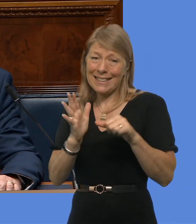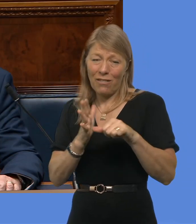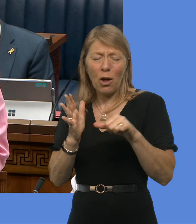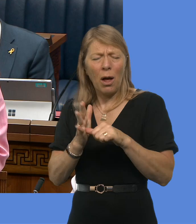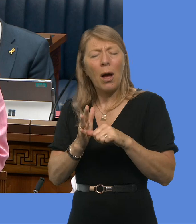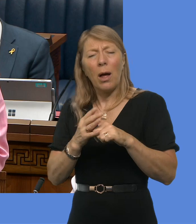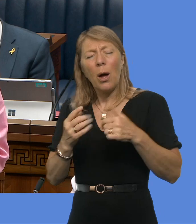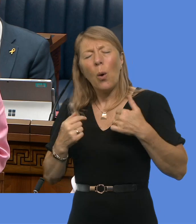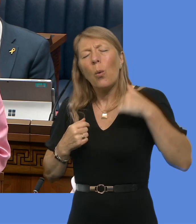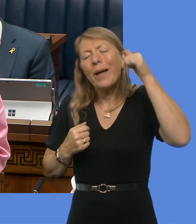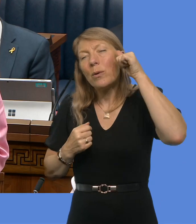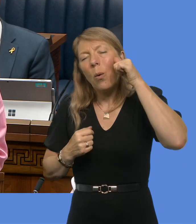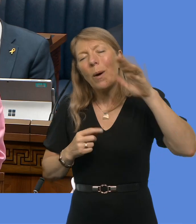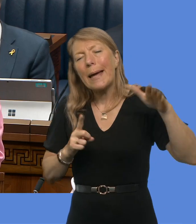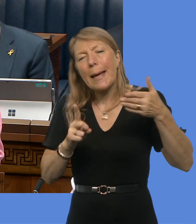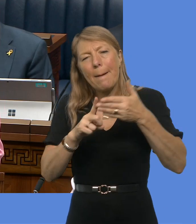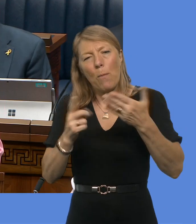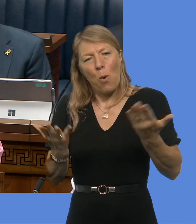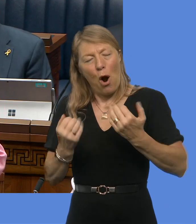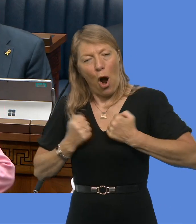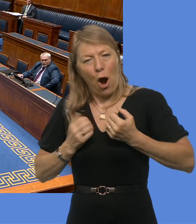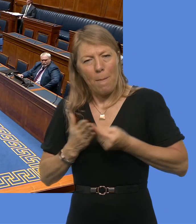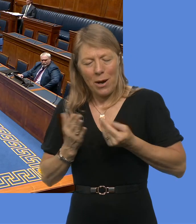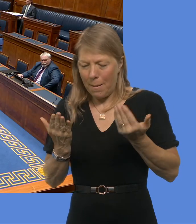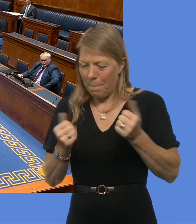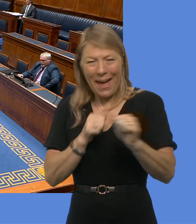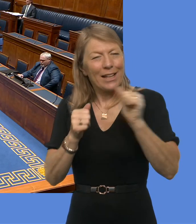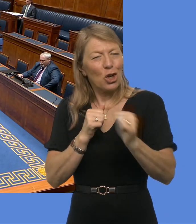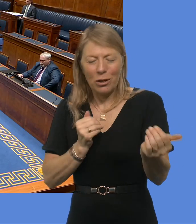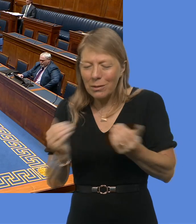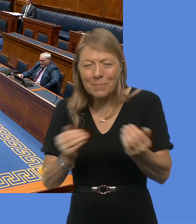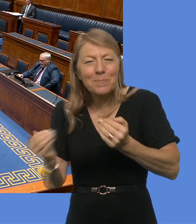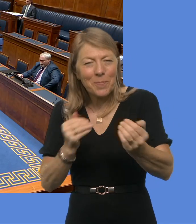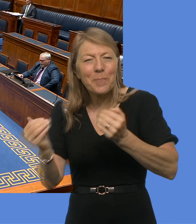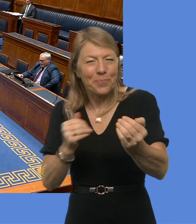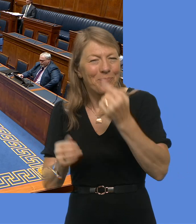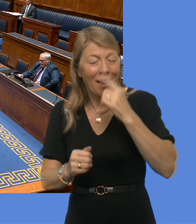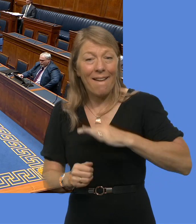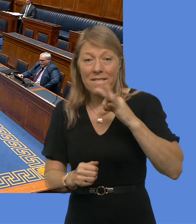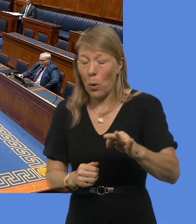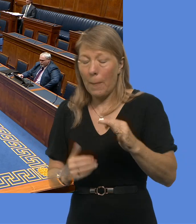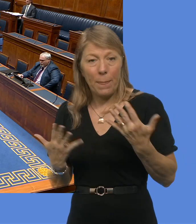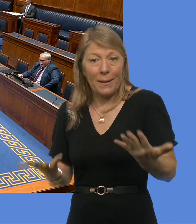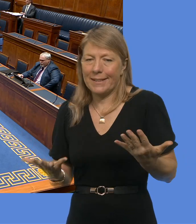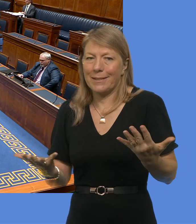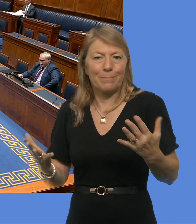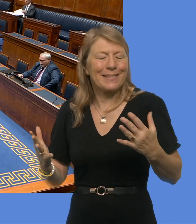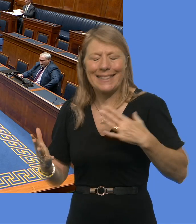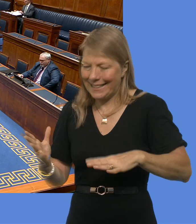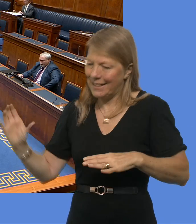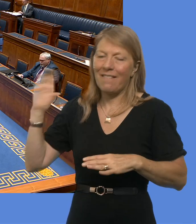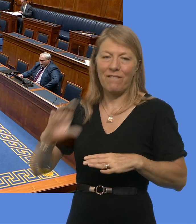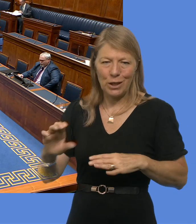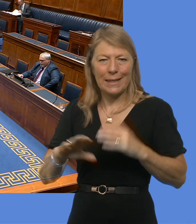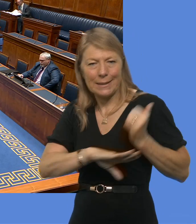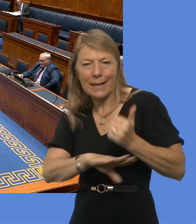sustainable, absolutely sustainable public finance situation. Thank you, Mr. Speaker. The Deputy First Minister will be aware